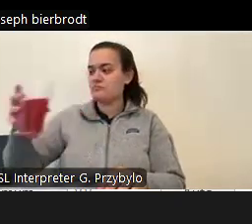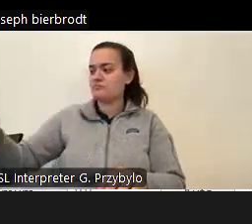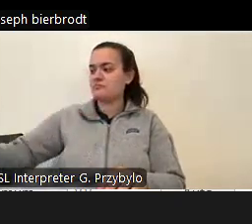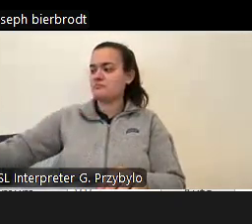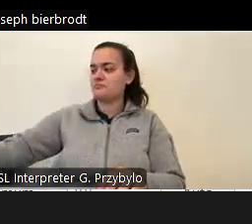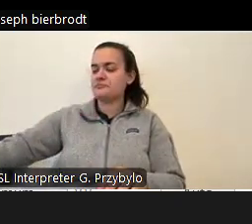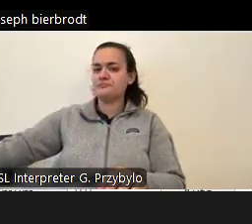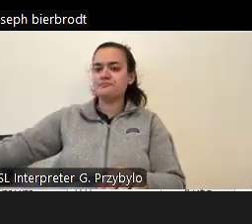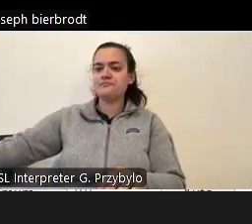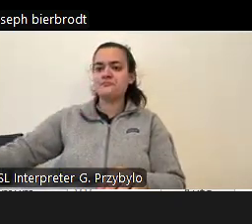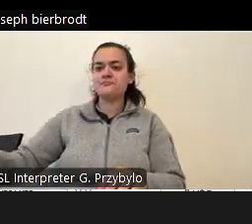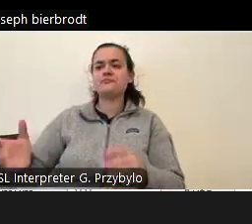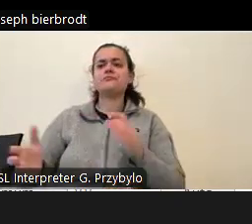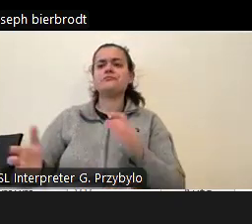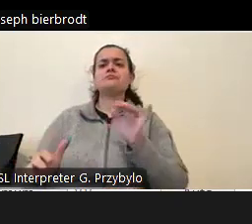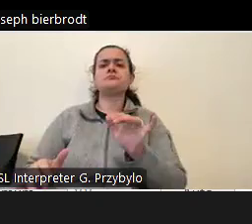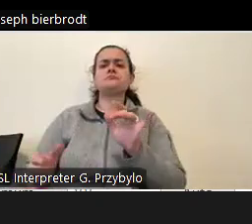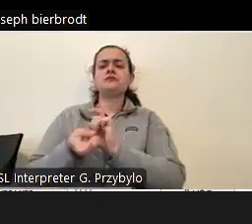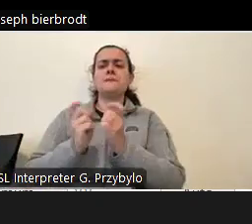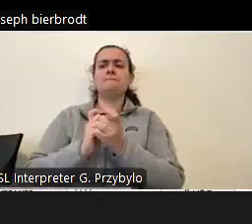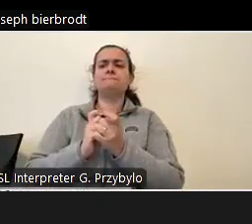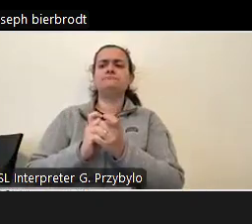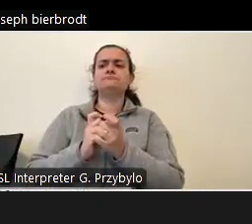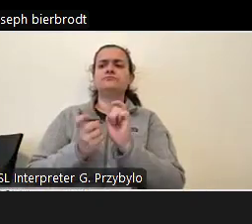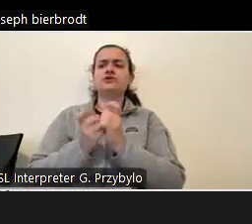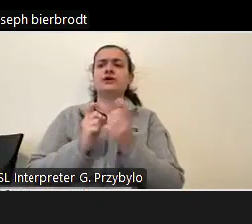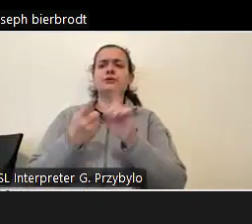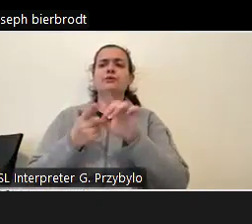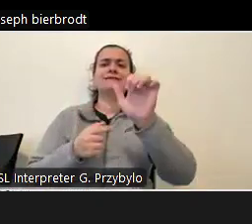Oh, it changed. Oh, it changed to 10 million. Hold on.